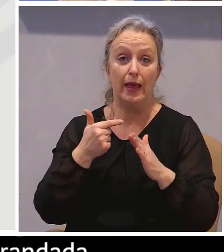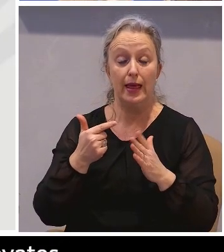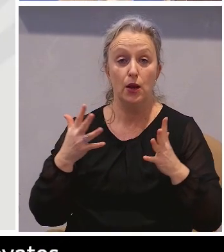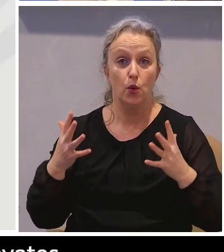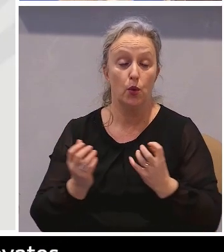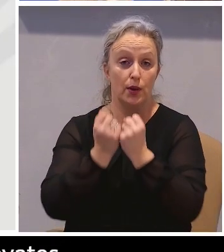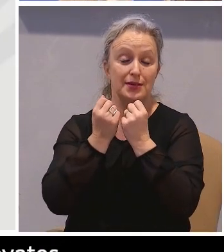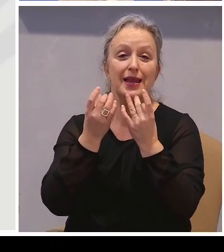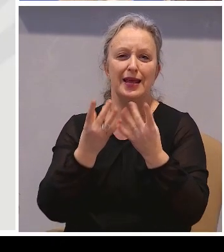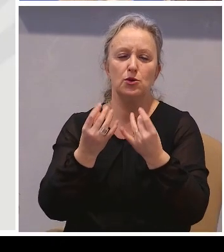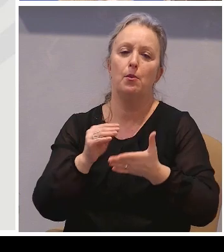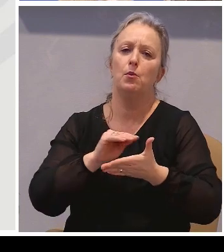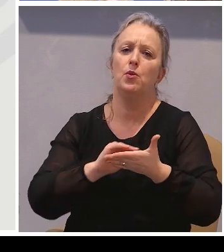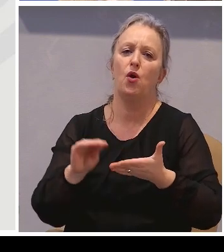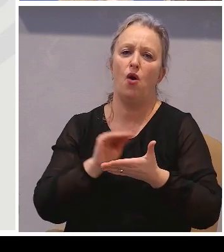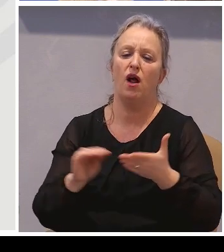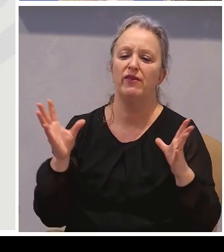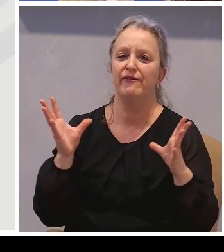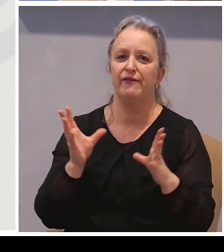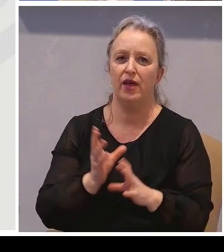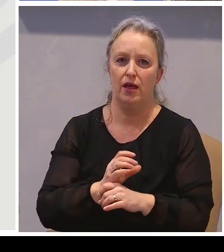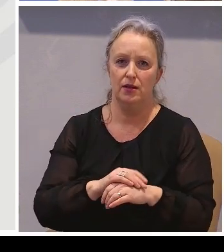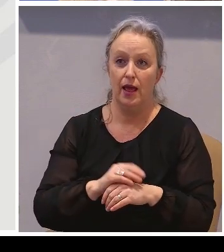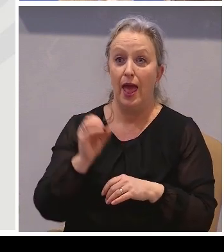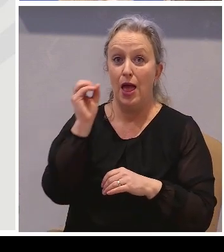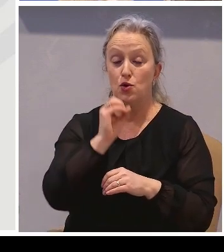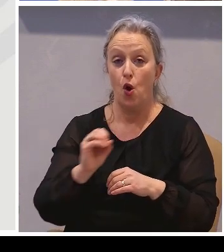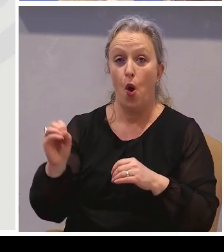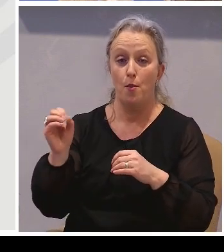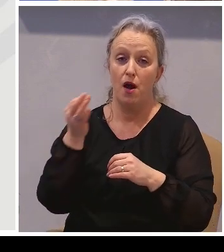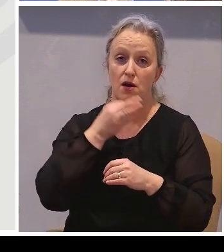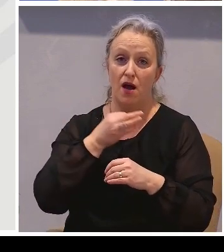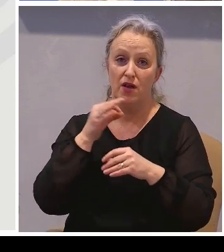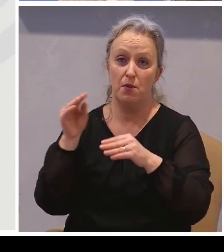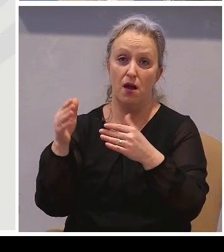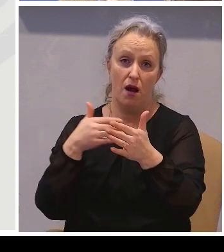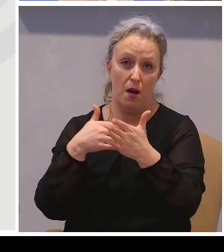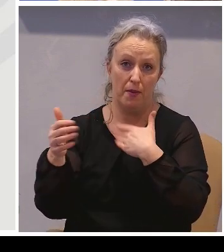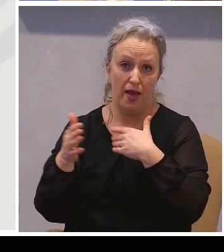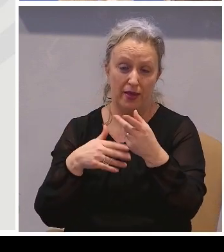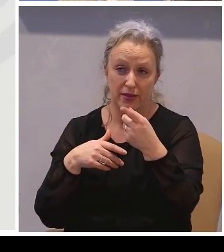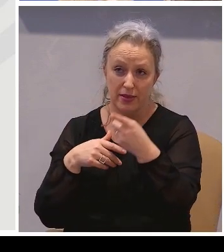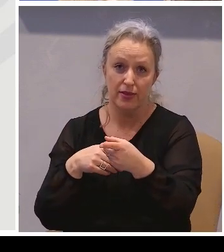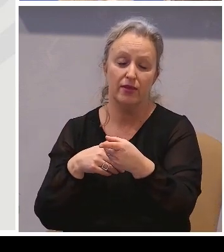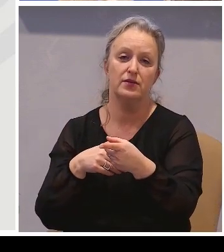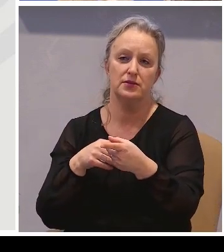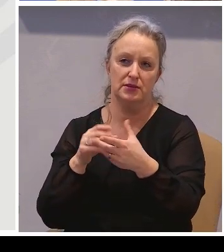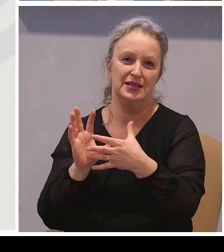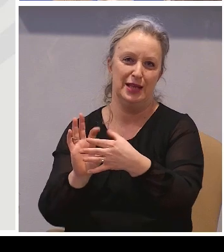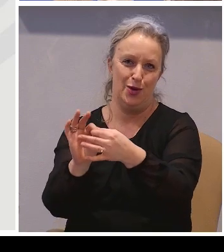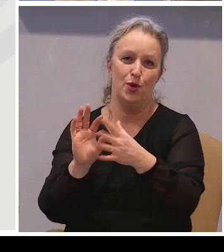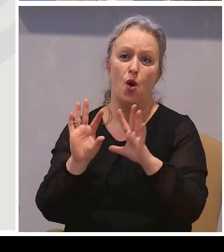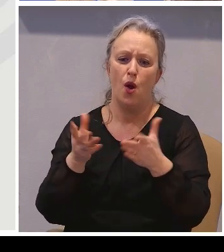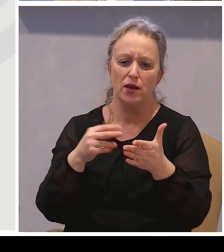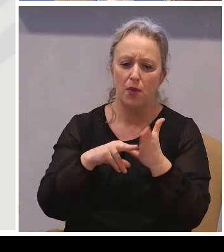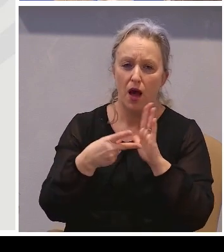ikkagi lihtsustada bürokraatiat. Also, they try to et need plaanid have less oleks kiiremad,